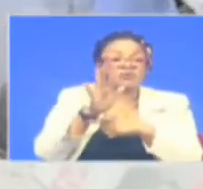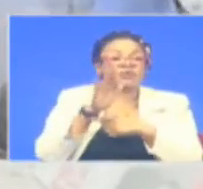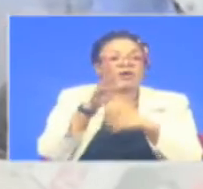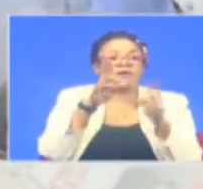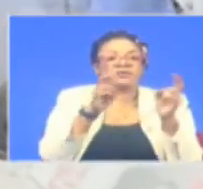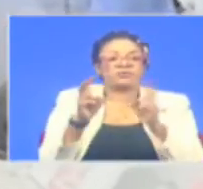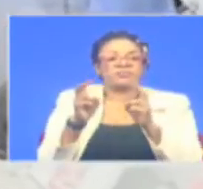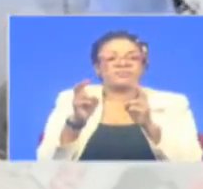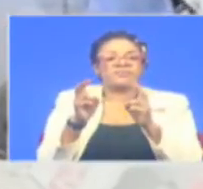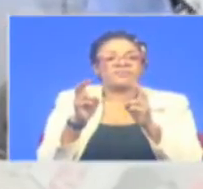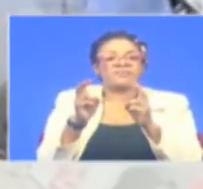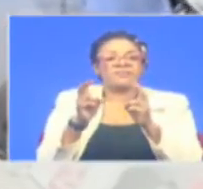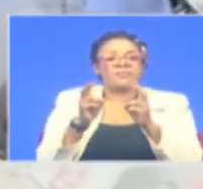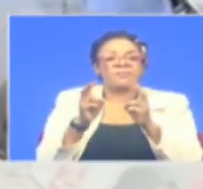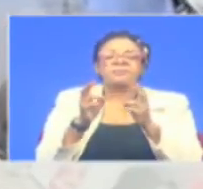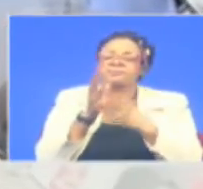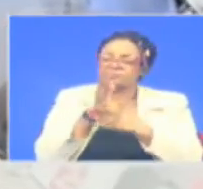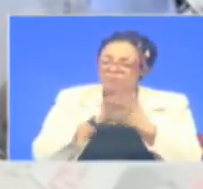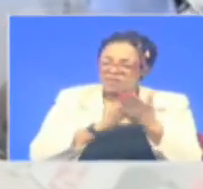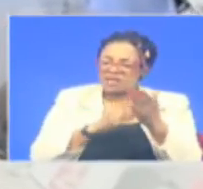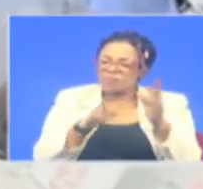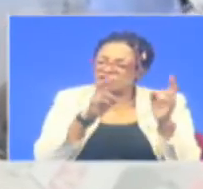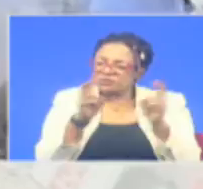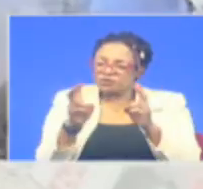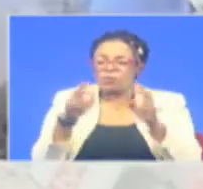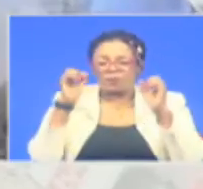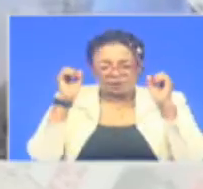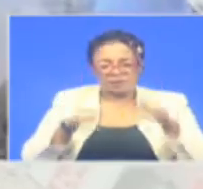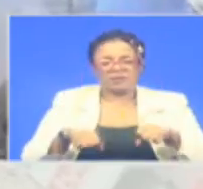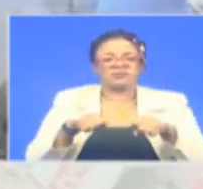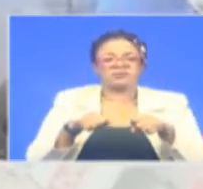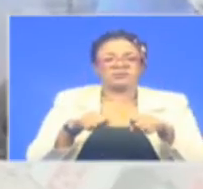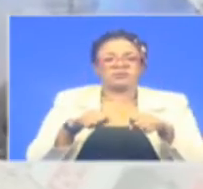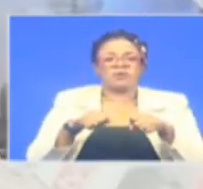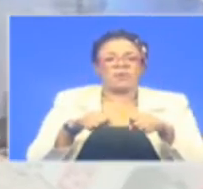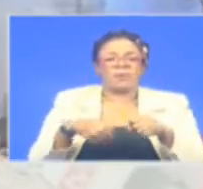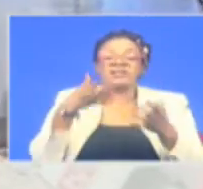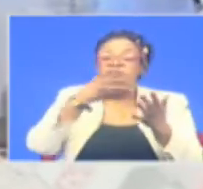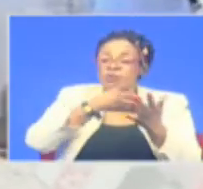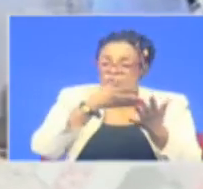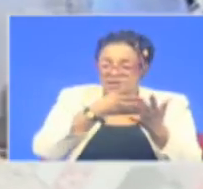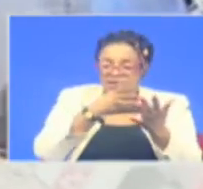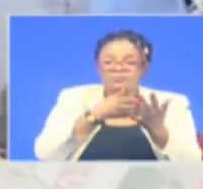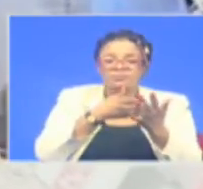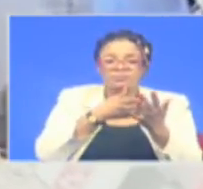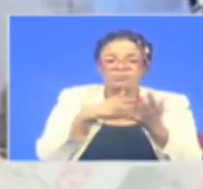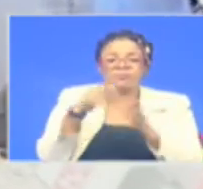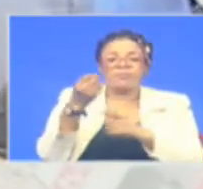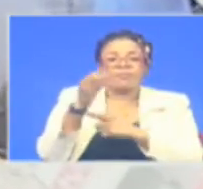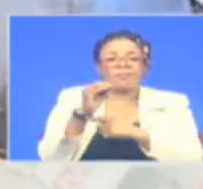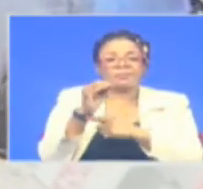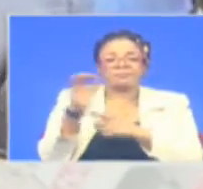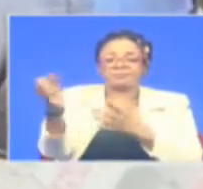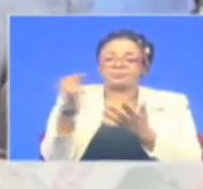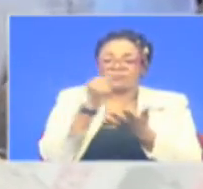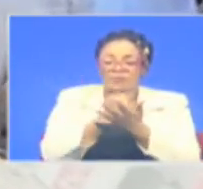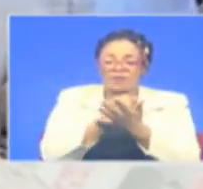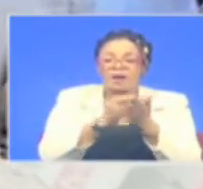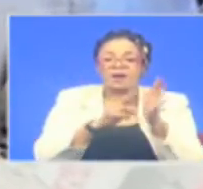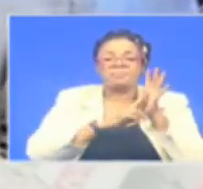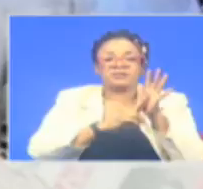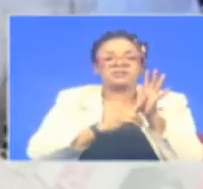that some of those issues can and will be taken on board. And they have appointed a